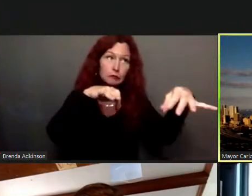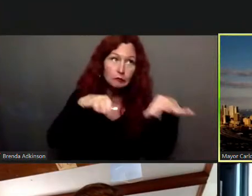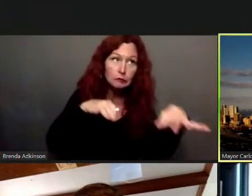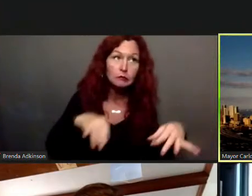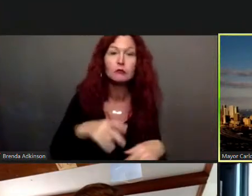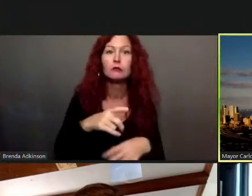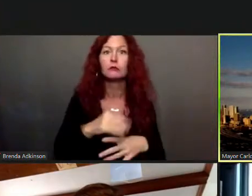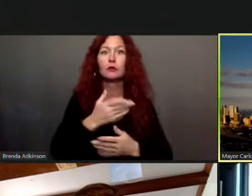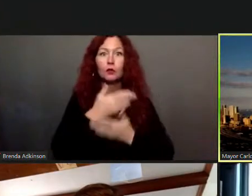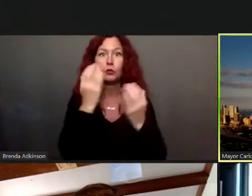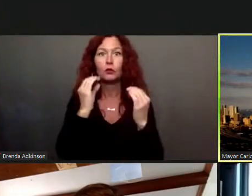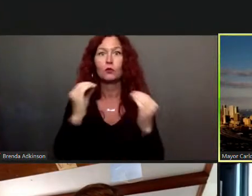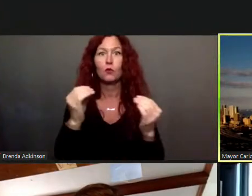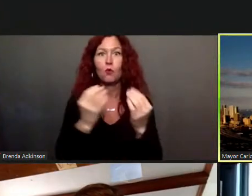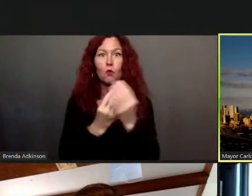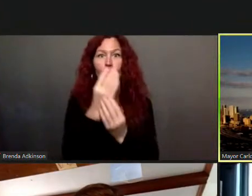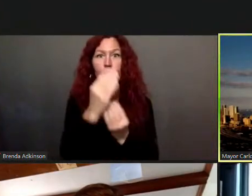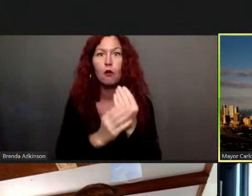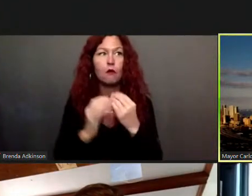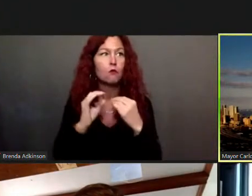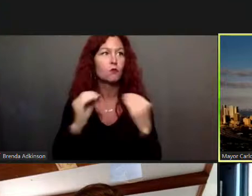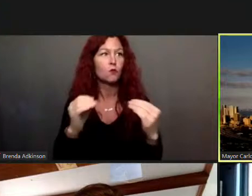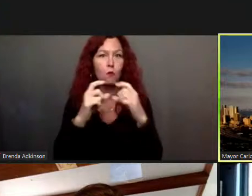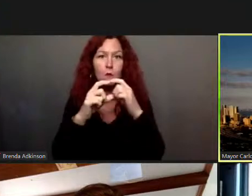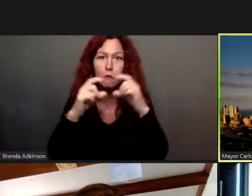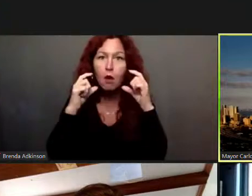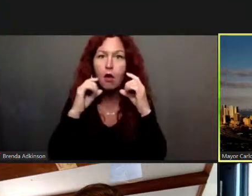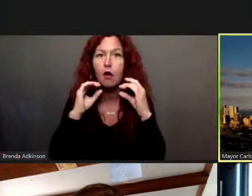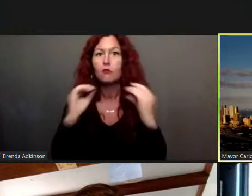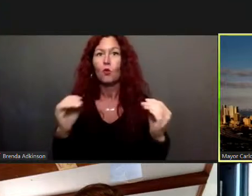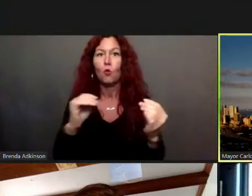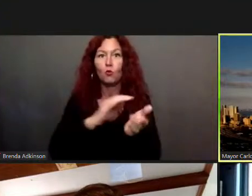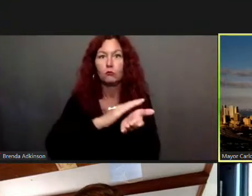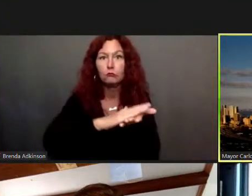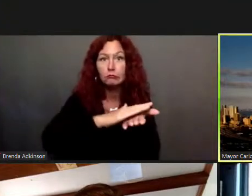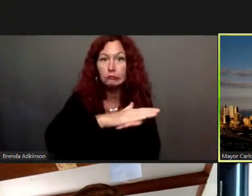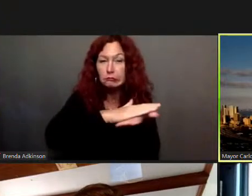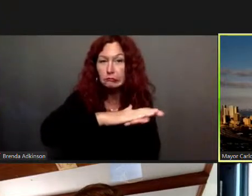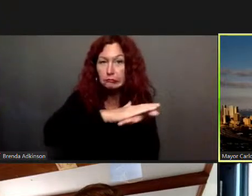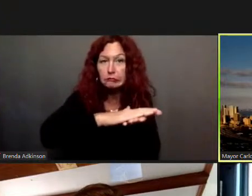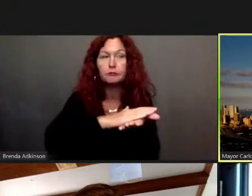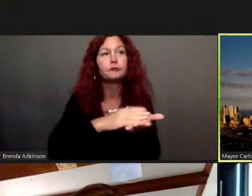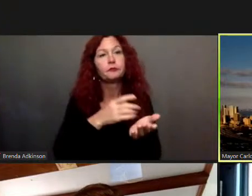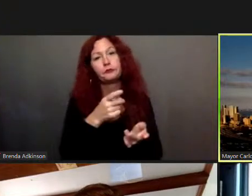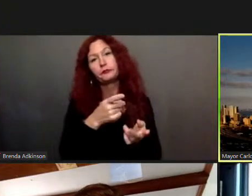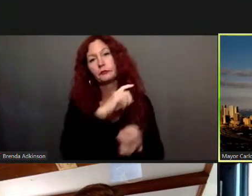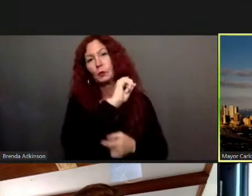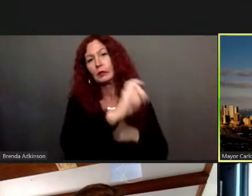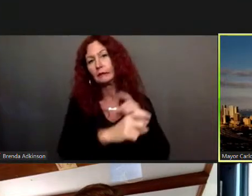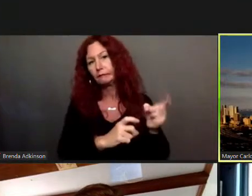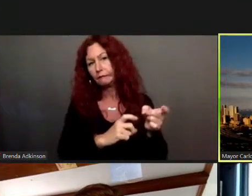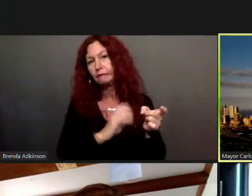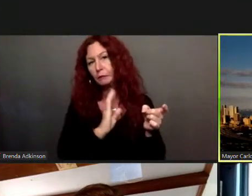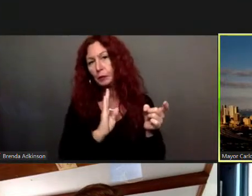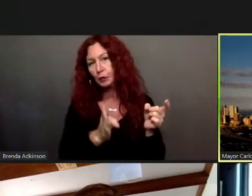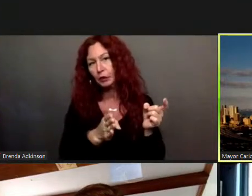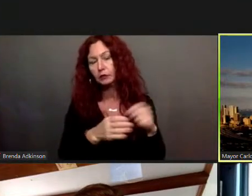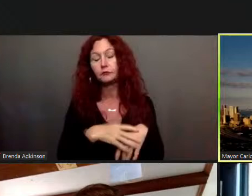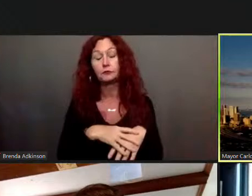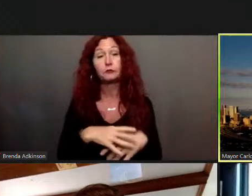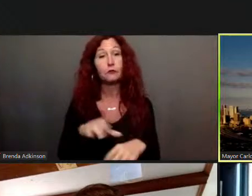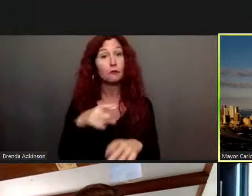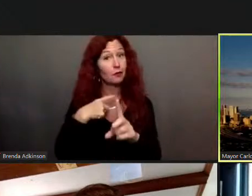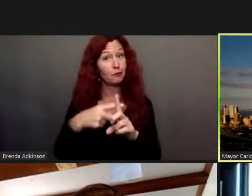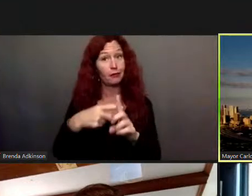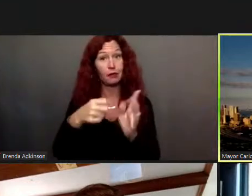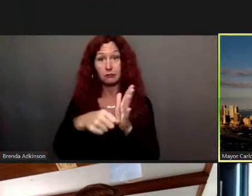message also will be for those elderly to, if you are living with younger folks, even though they're part of your household, it'd be a good